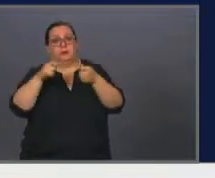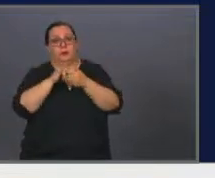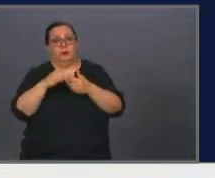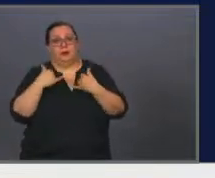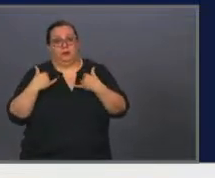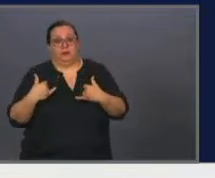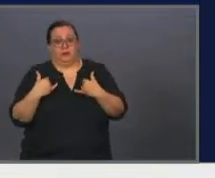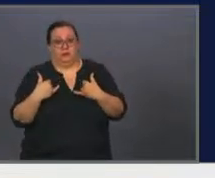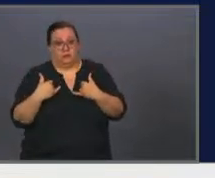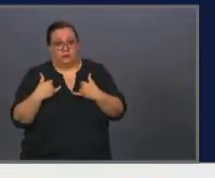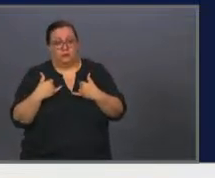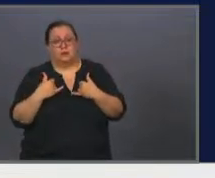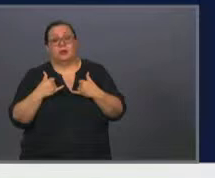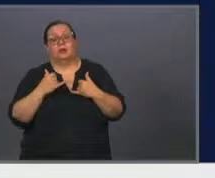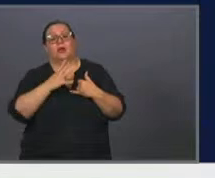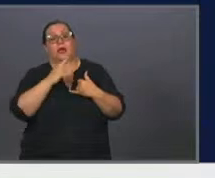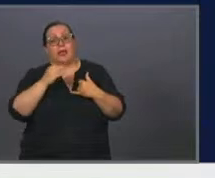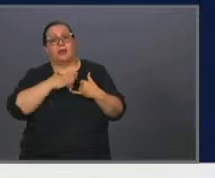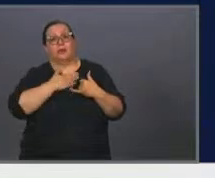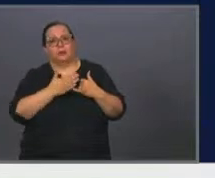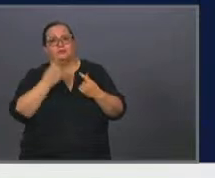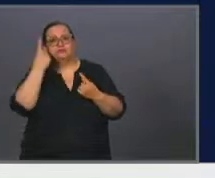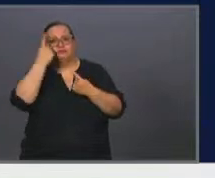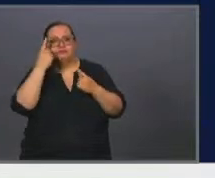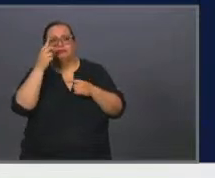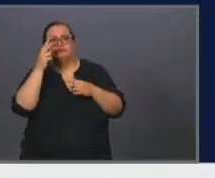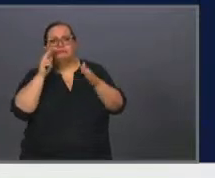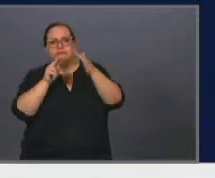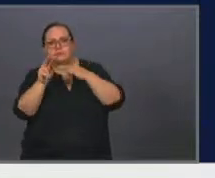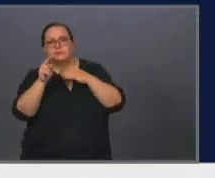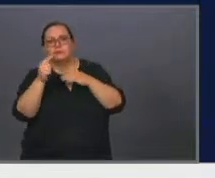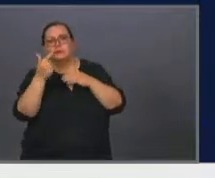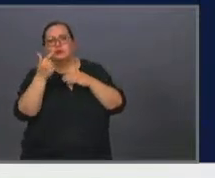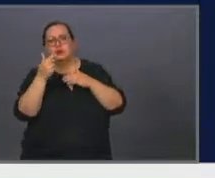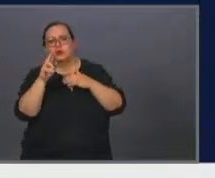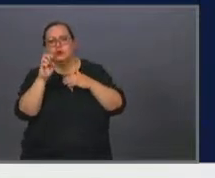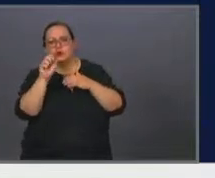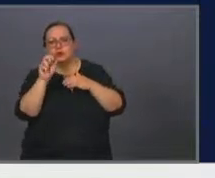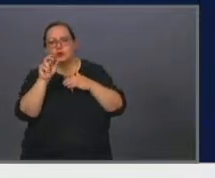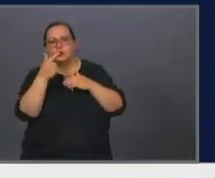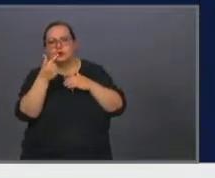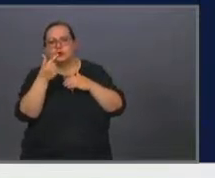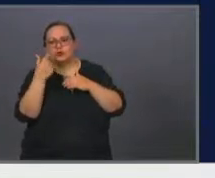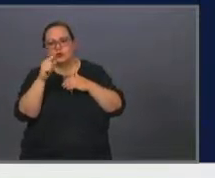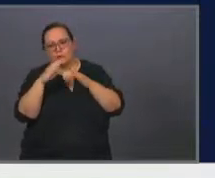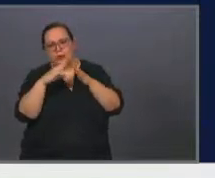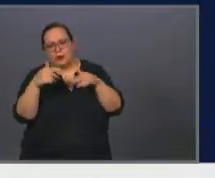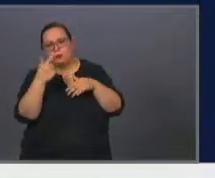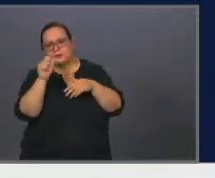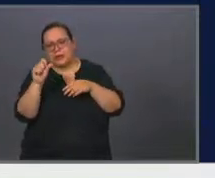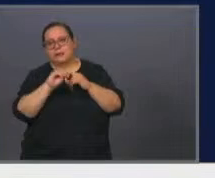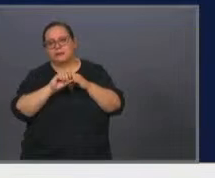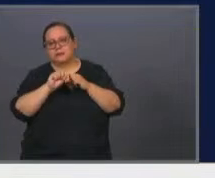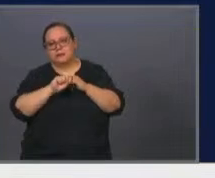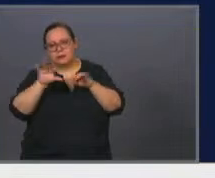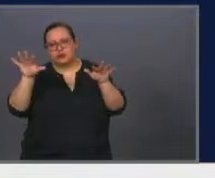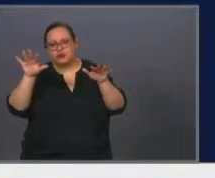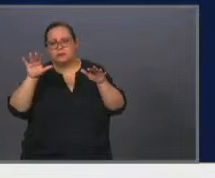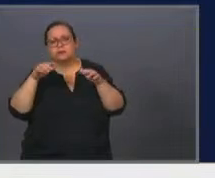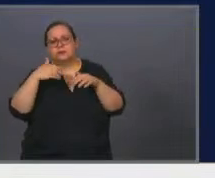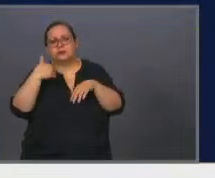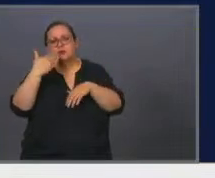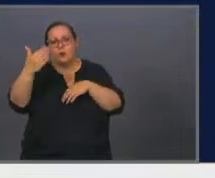term. We have to be willing to look at greenhouse gas emissions over time. What can the U.S. be doing to lead in this effort? And I'm